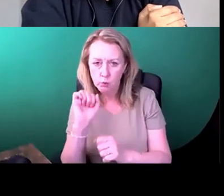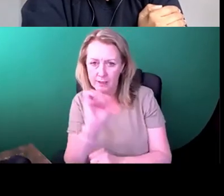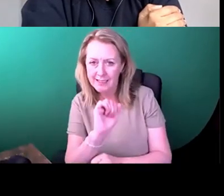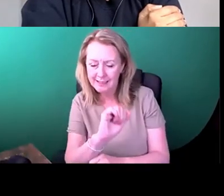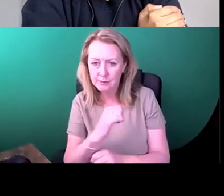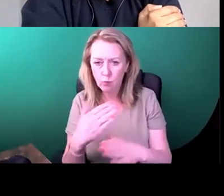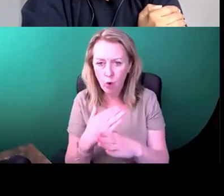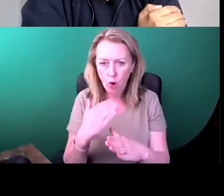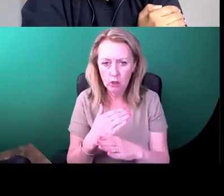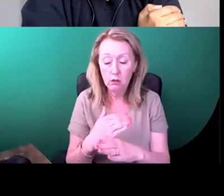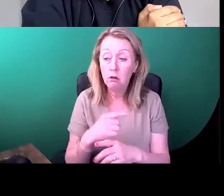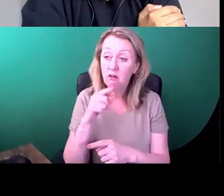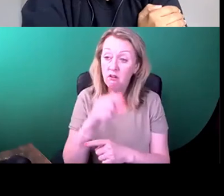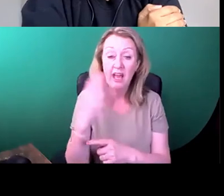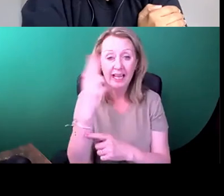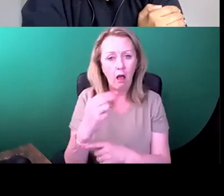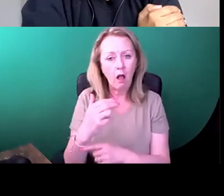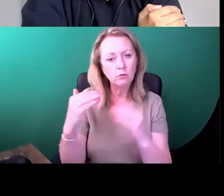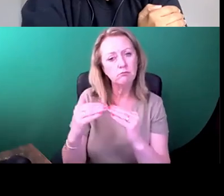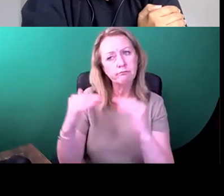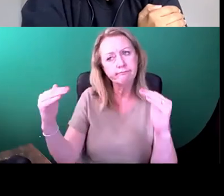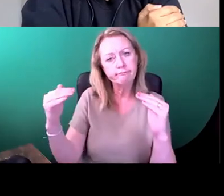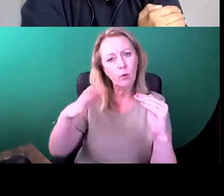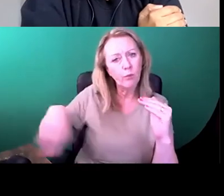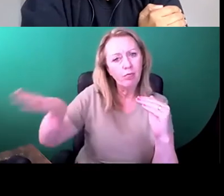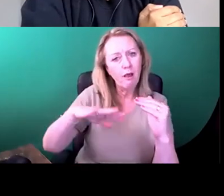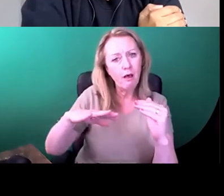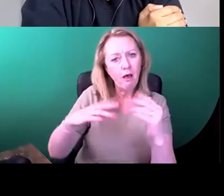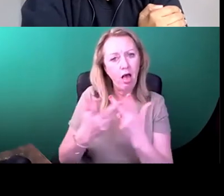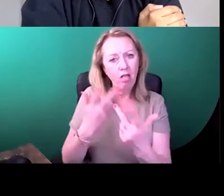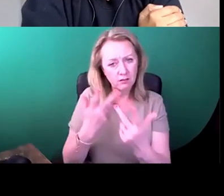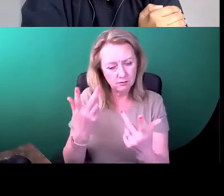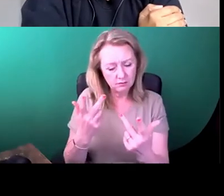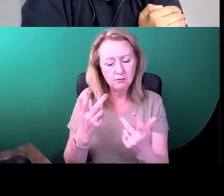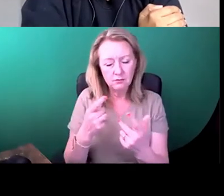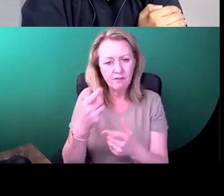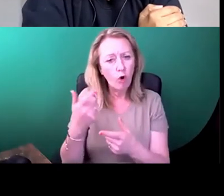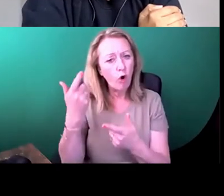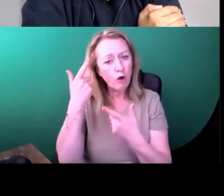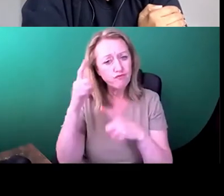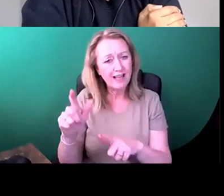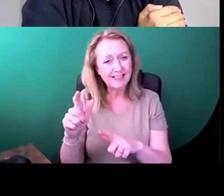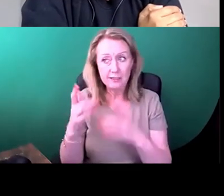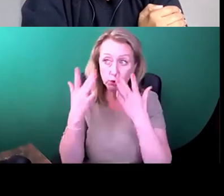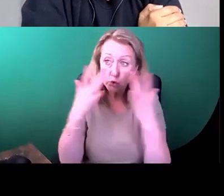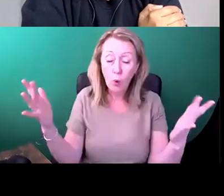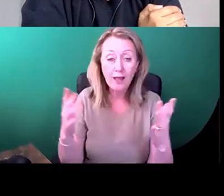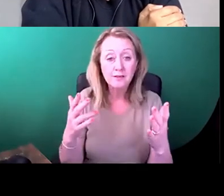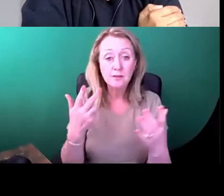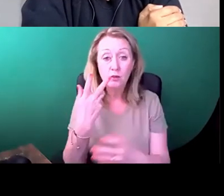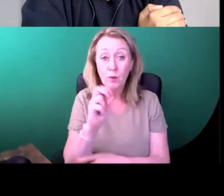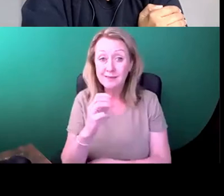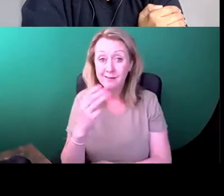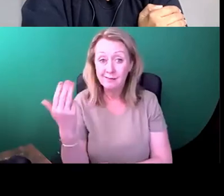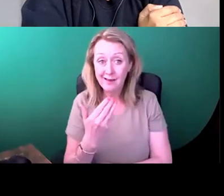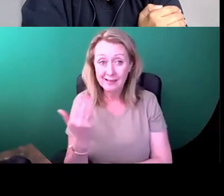his artwork was presented on an equal footing as the rest of the programme for a residency and showcase in 2019. Andrew was also